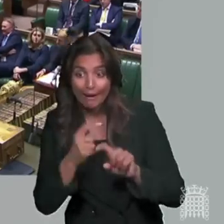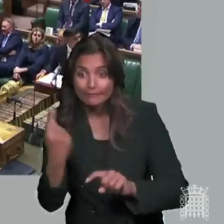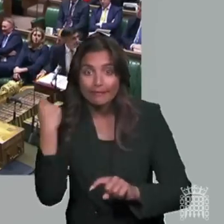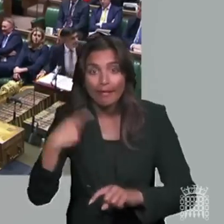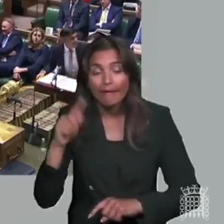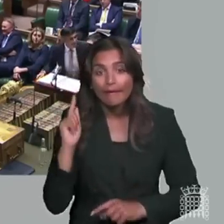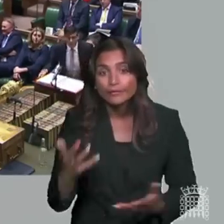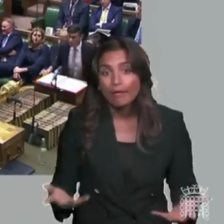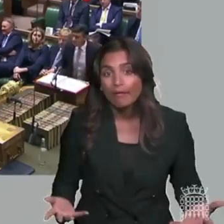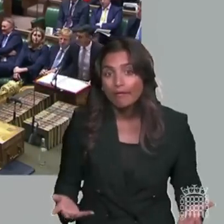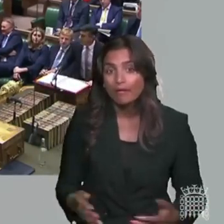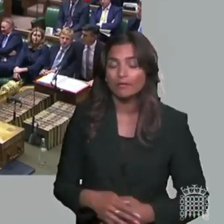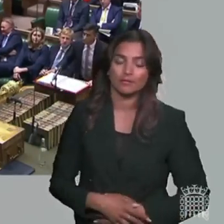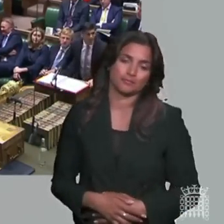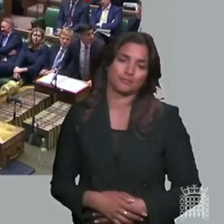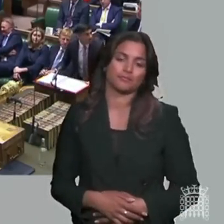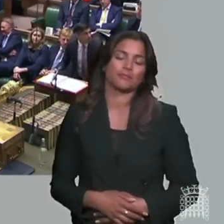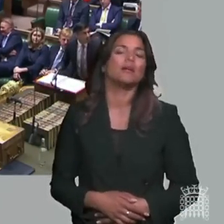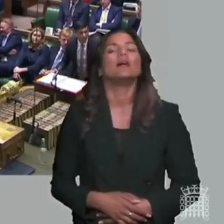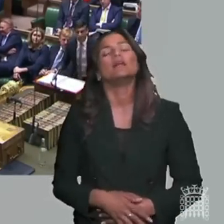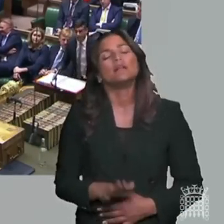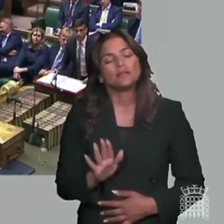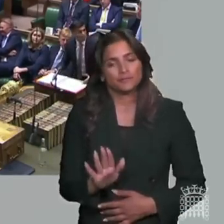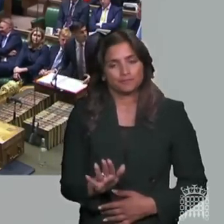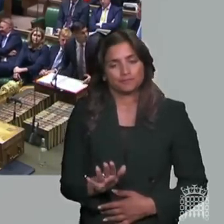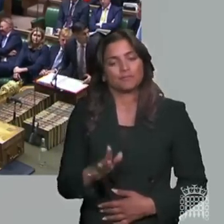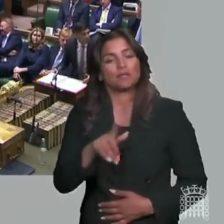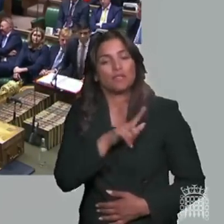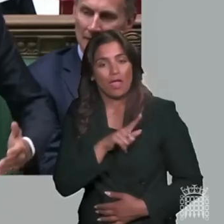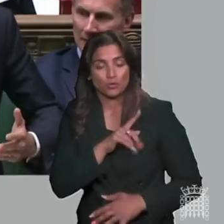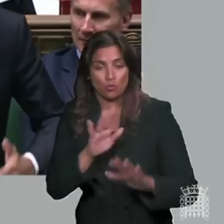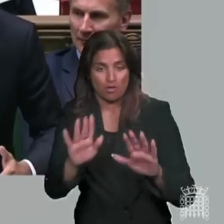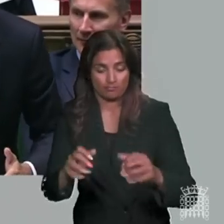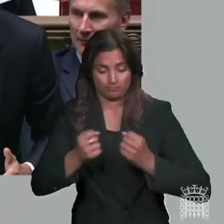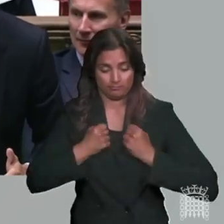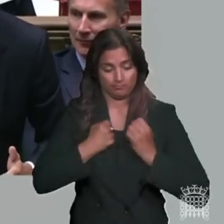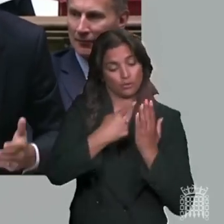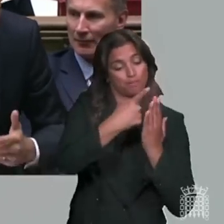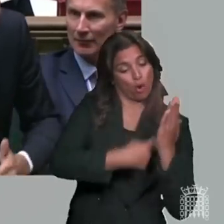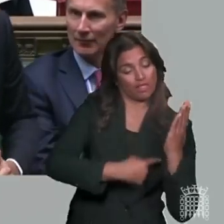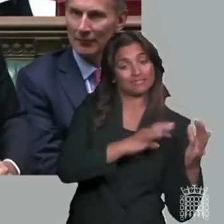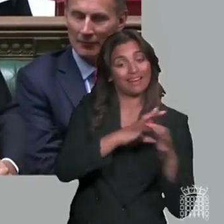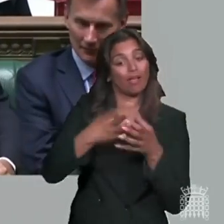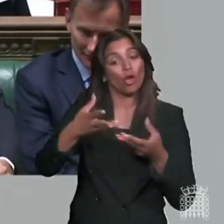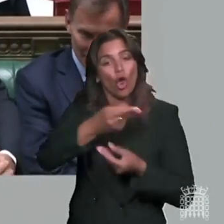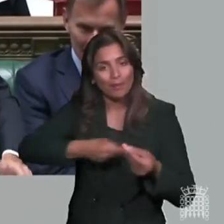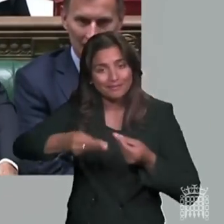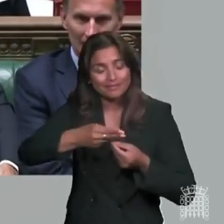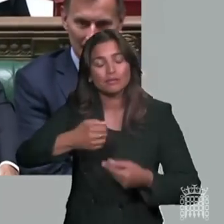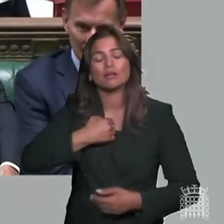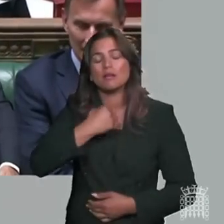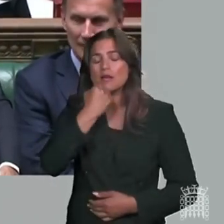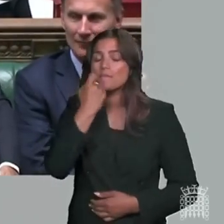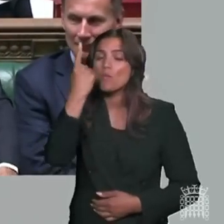Mr. Speaker, which is absolutely why our economic policy sets as our #1 priority to reduce inflation